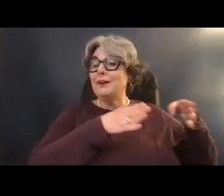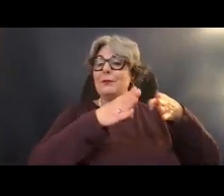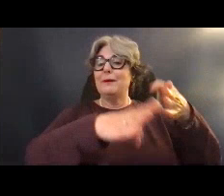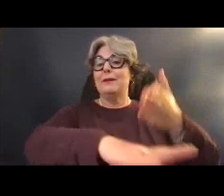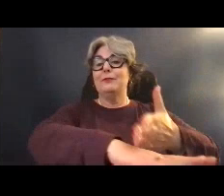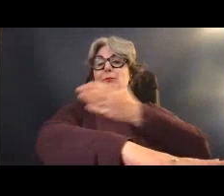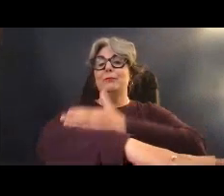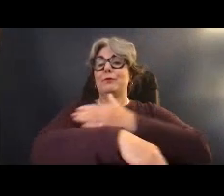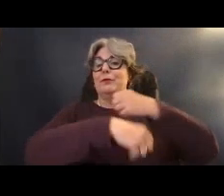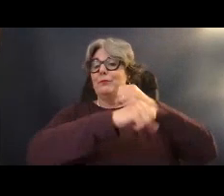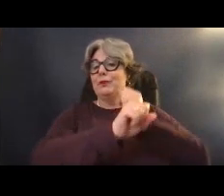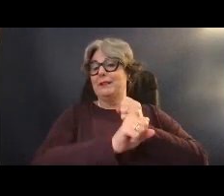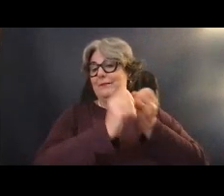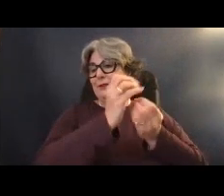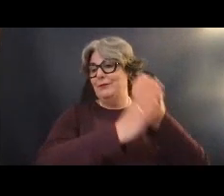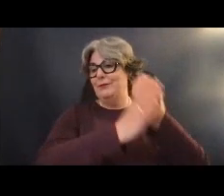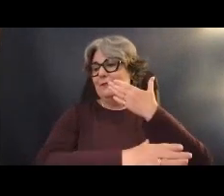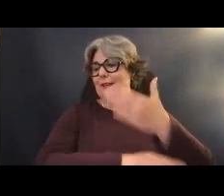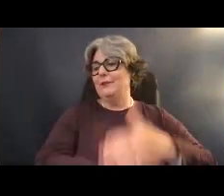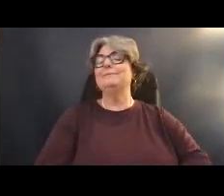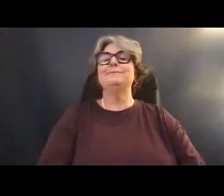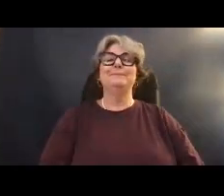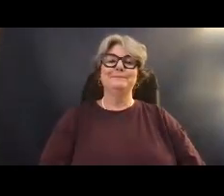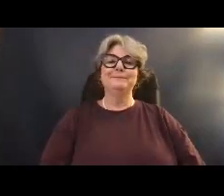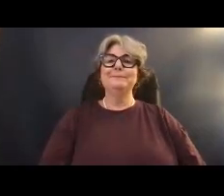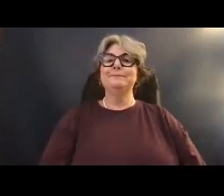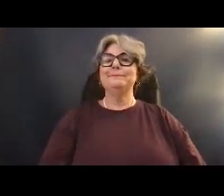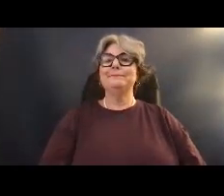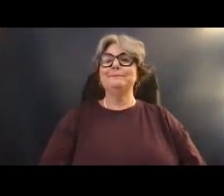improving productivity growth. Thanks.